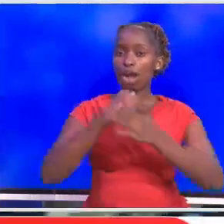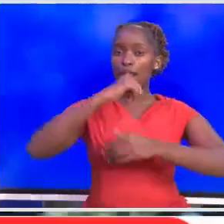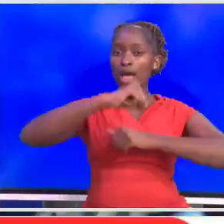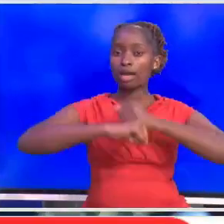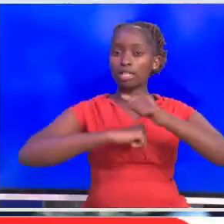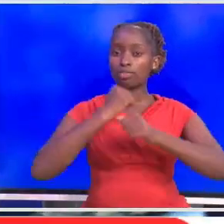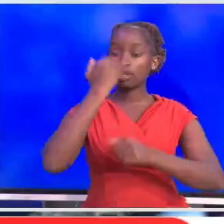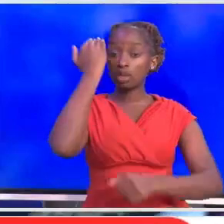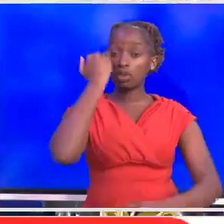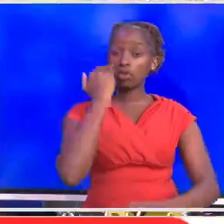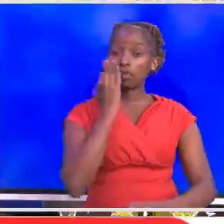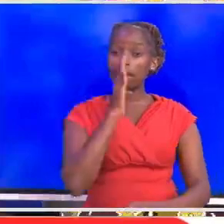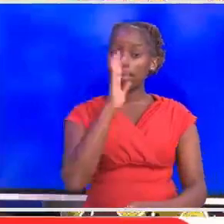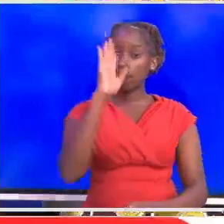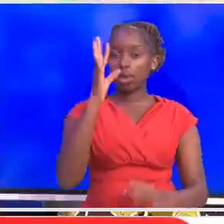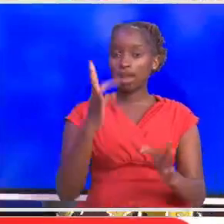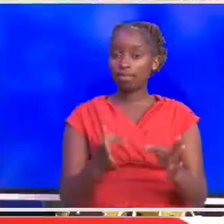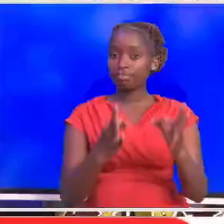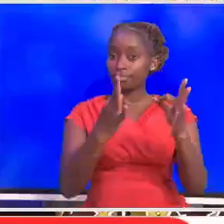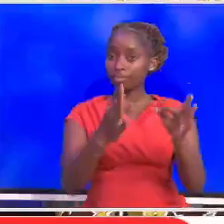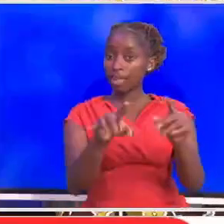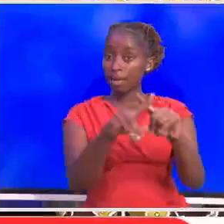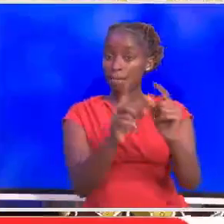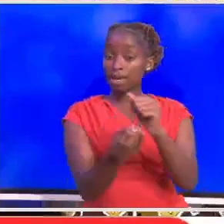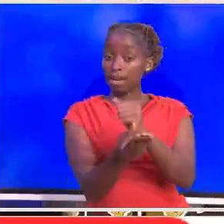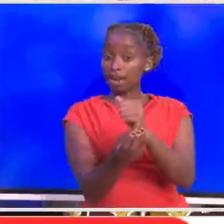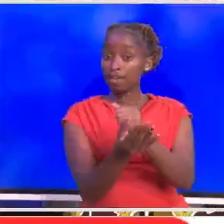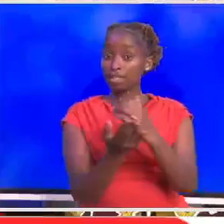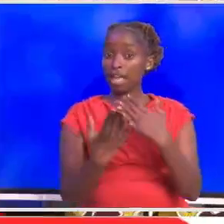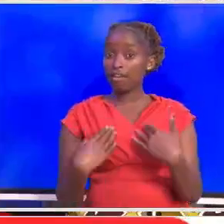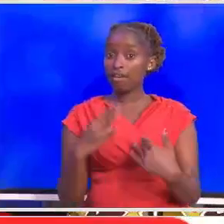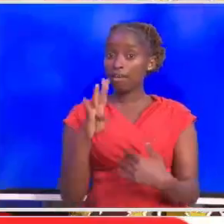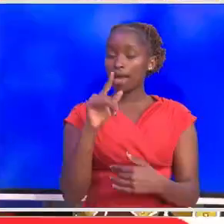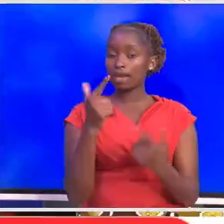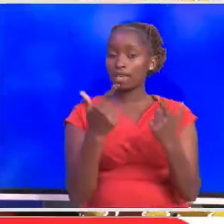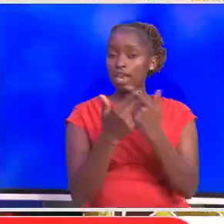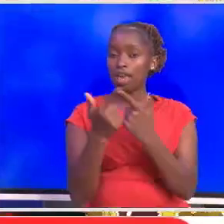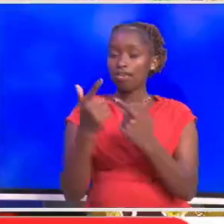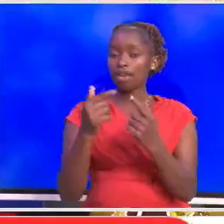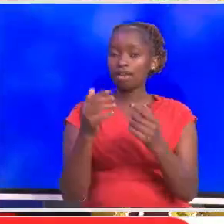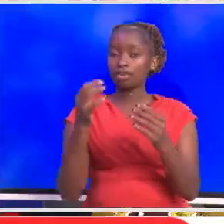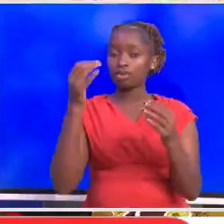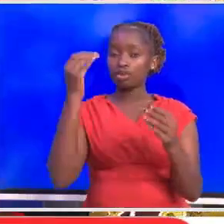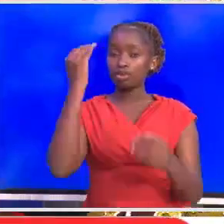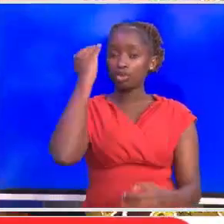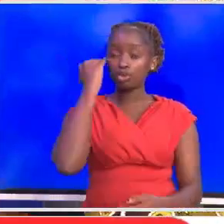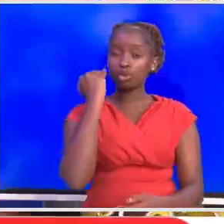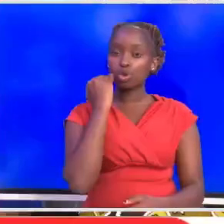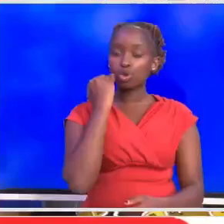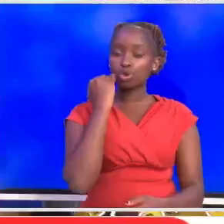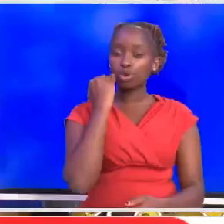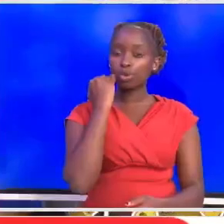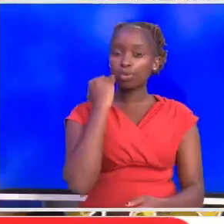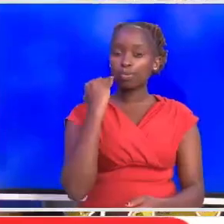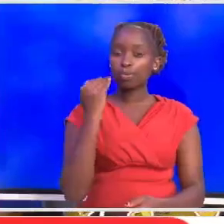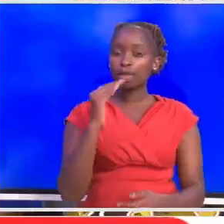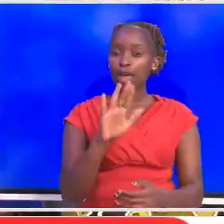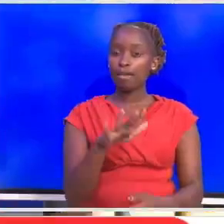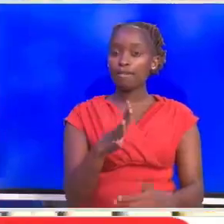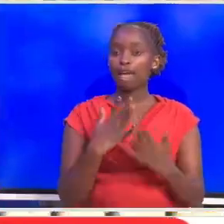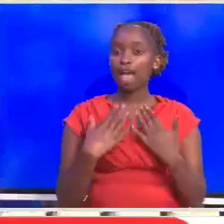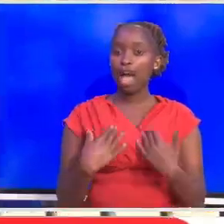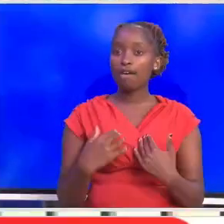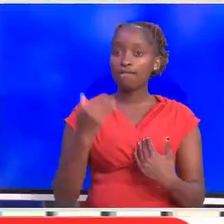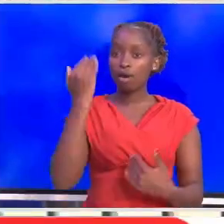countrywide will be postponed. However, an advisory by several judicial welfare organizations that court staff ought not to conduct